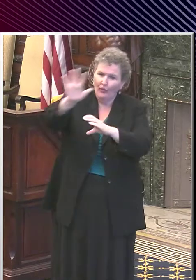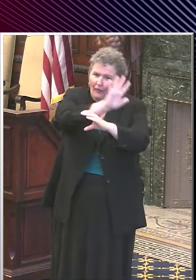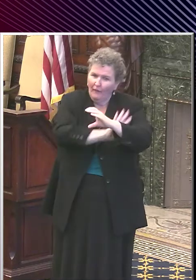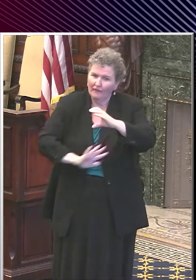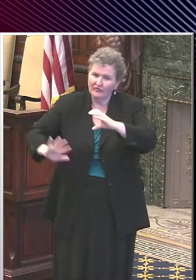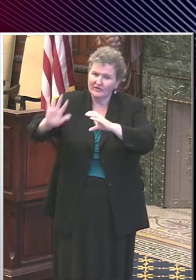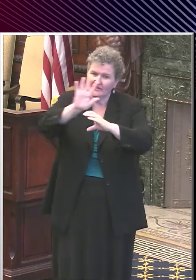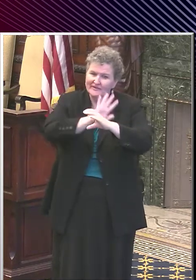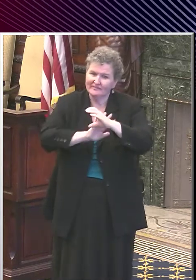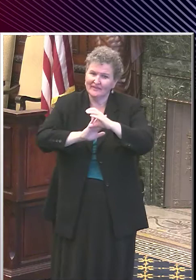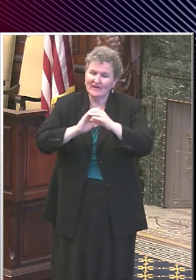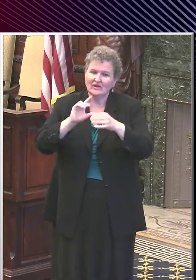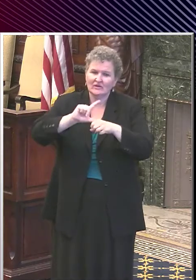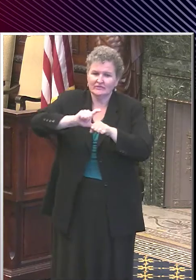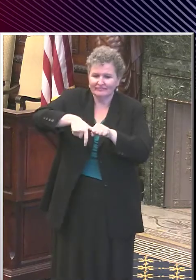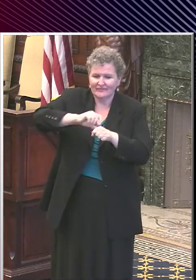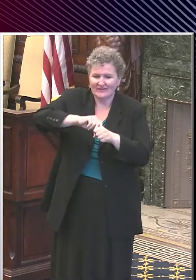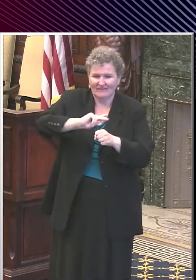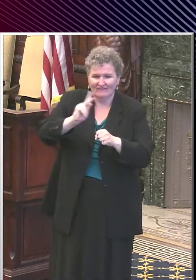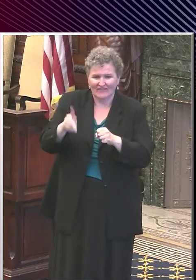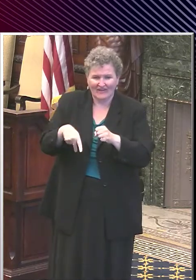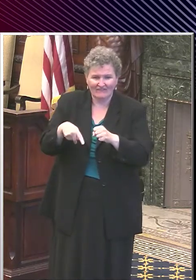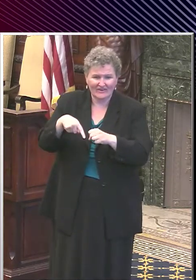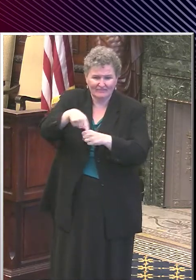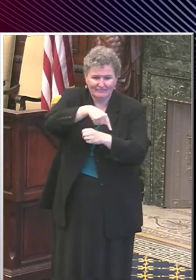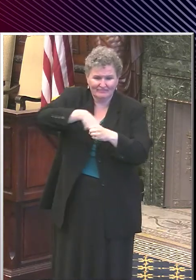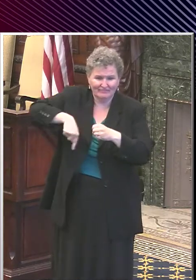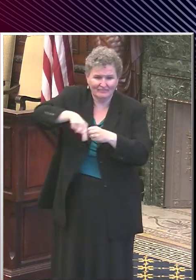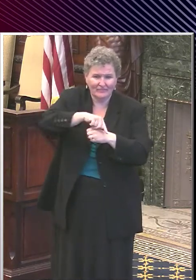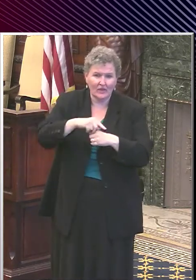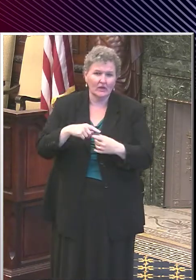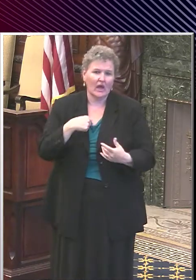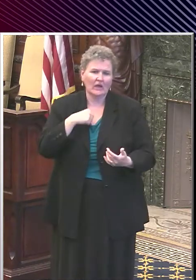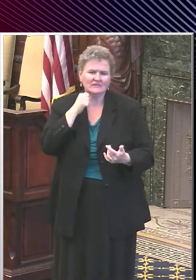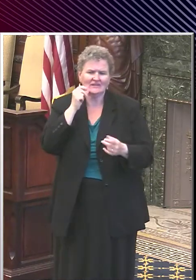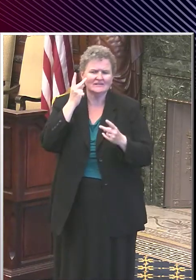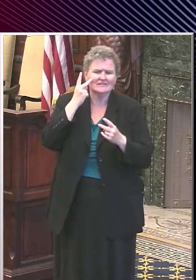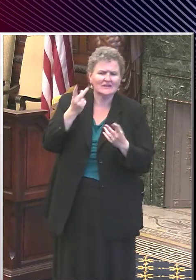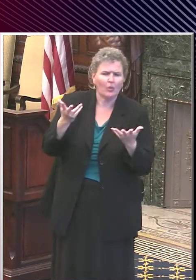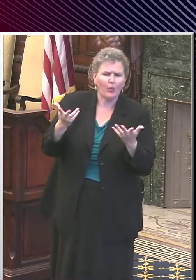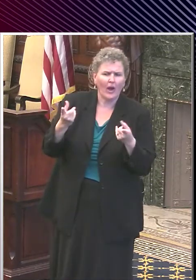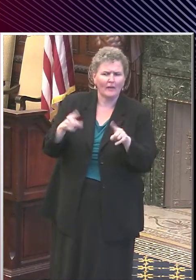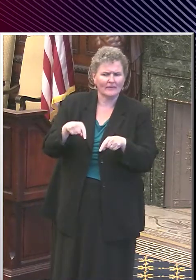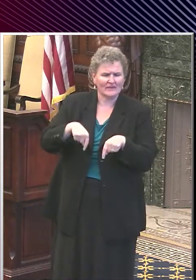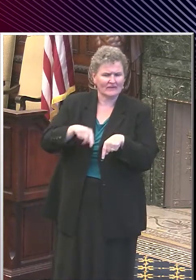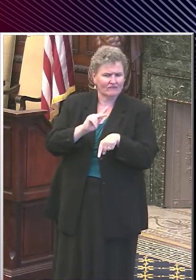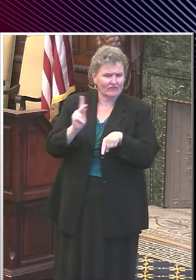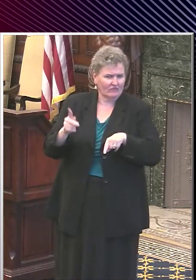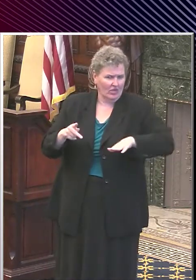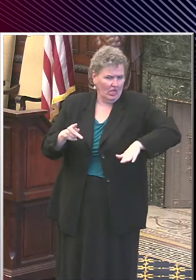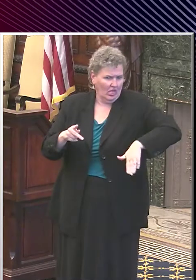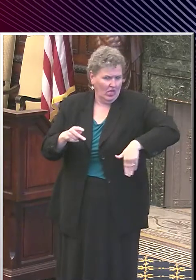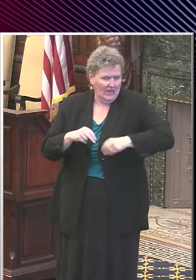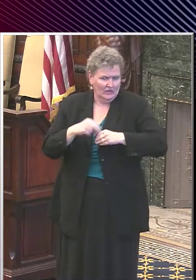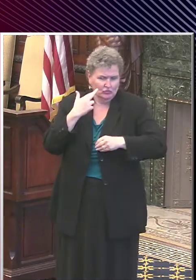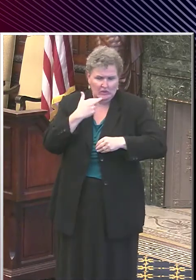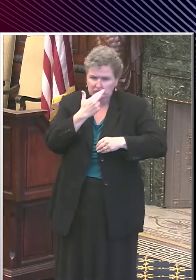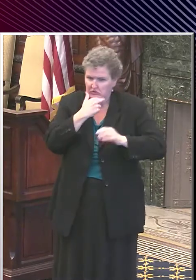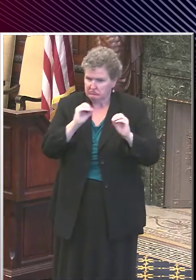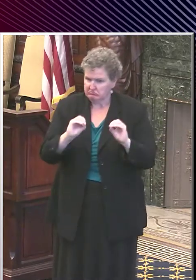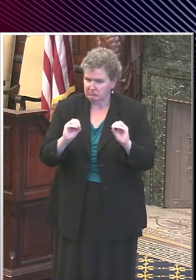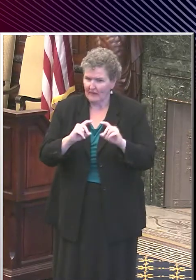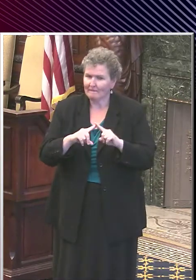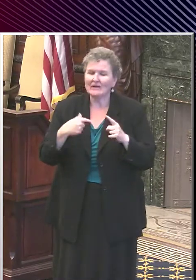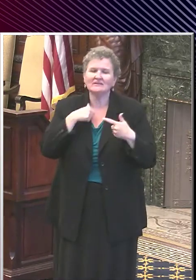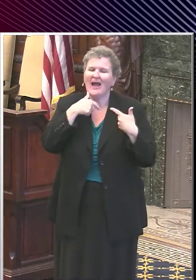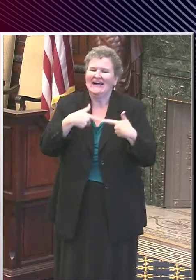in other counties in Pennsylvania. Now, we're not seeing clusters occurring in Philadelphia involving spread in restaurants. But then again, we haven't allowed indoor